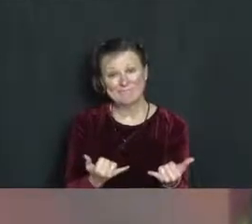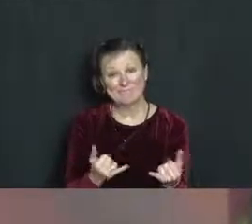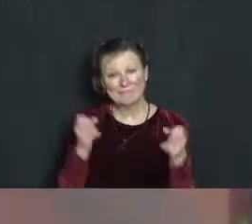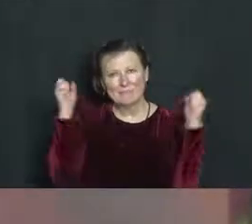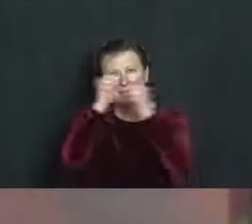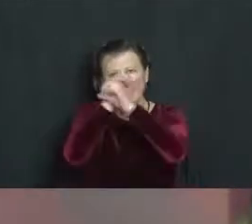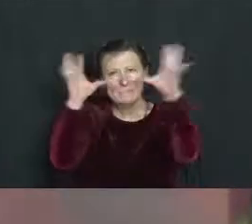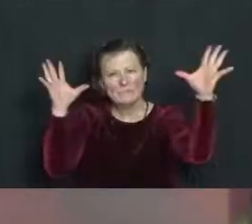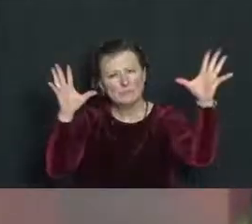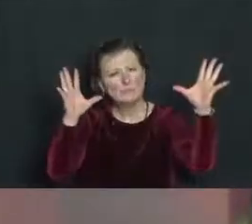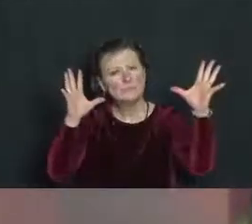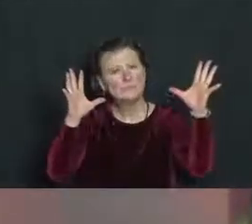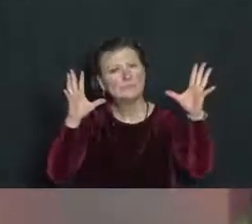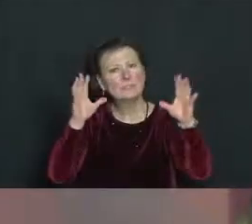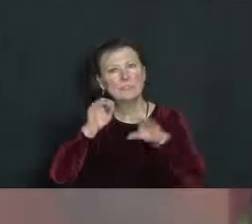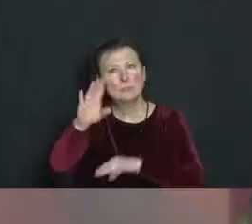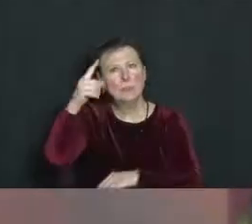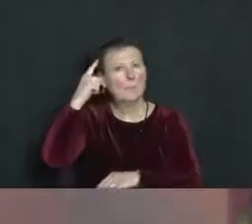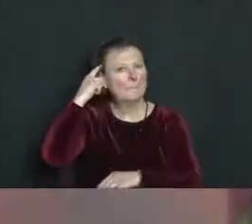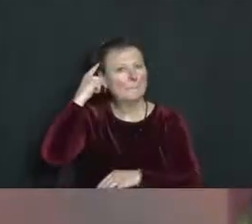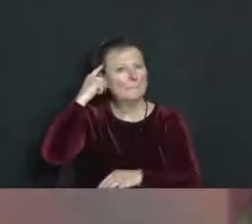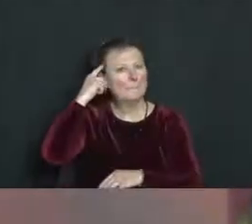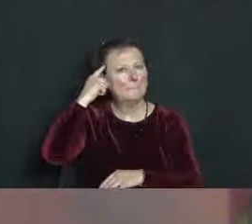Envision this in your mind's eye.